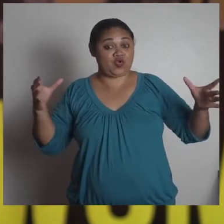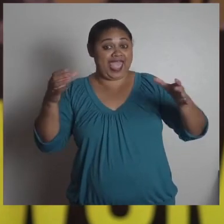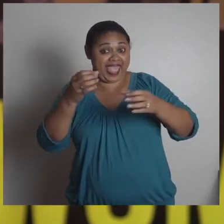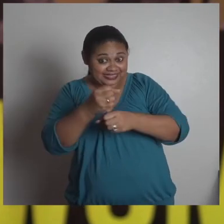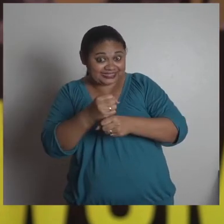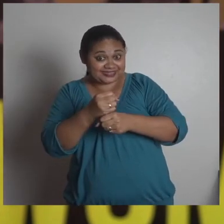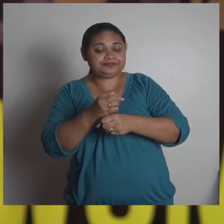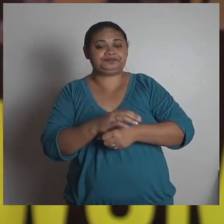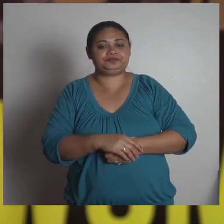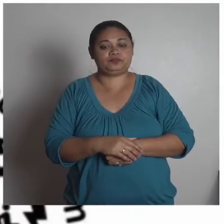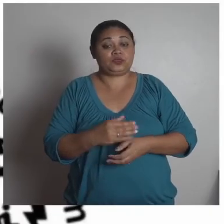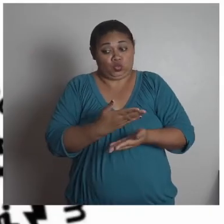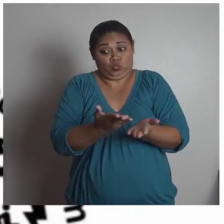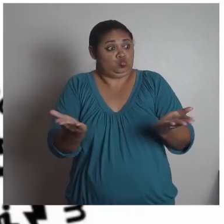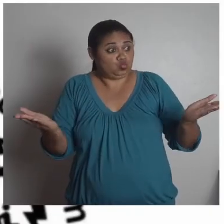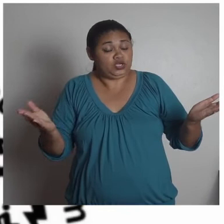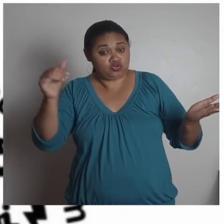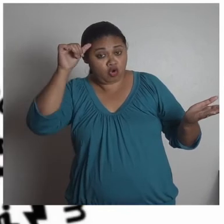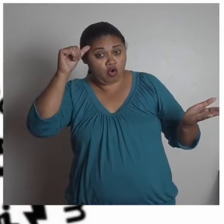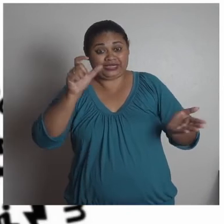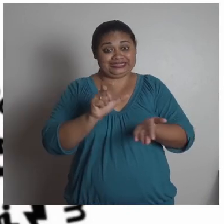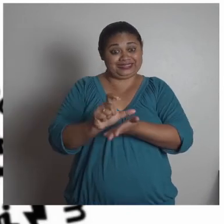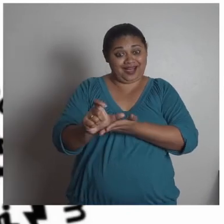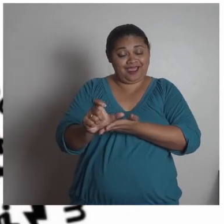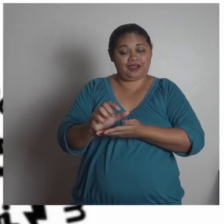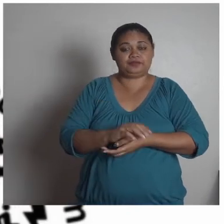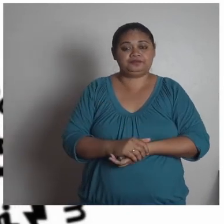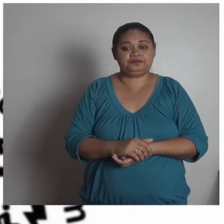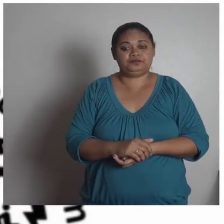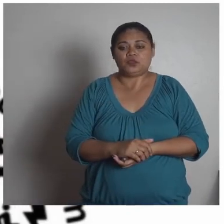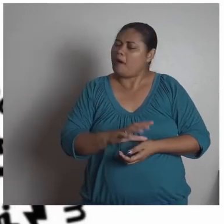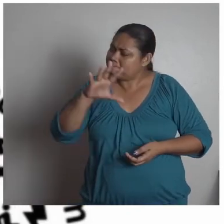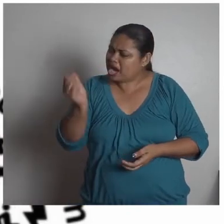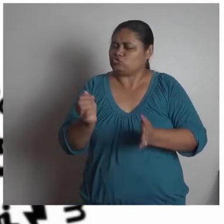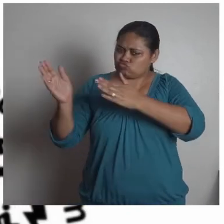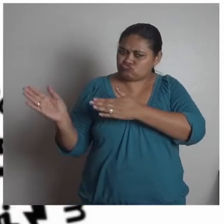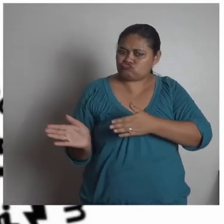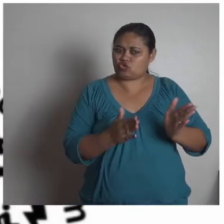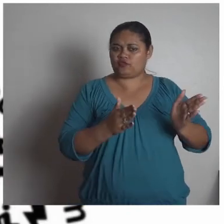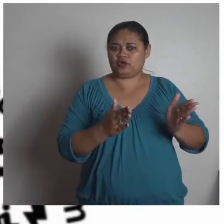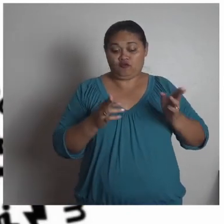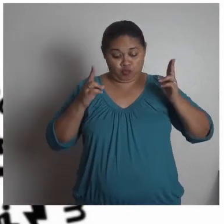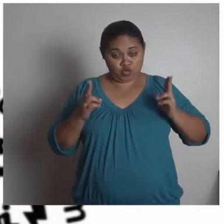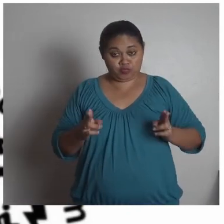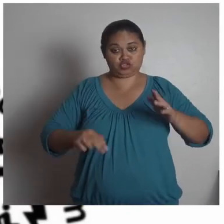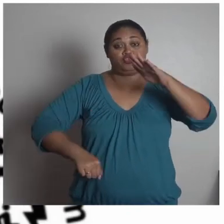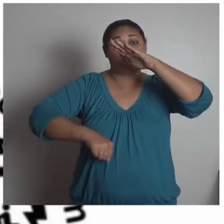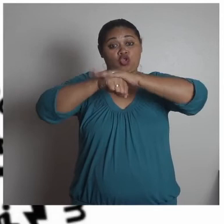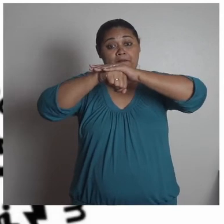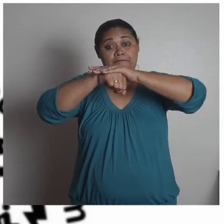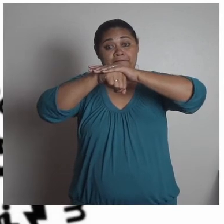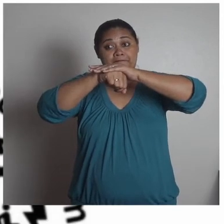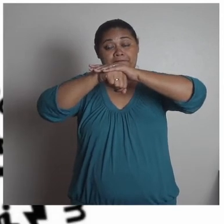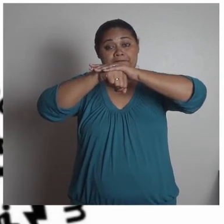It's very slow right now. And I want to end on this, which is, we know very, very clearly that we have to